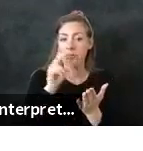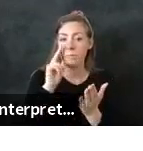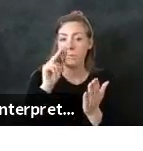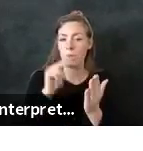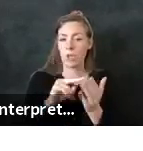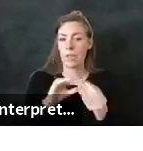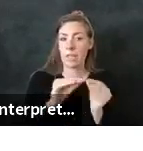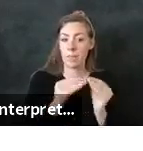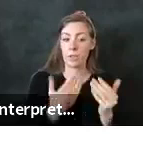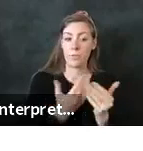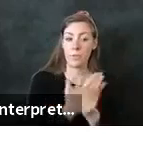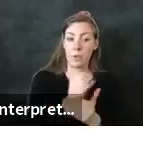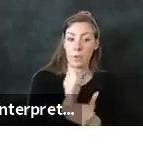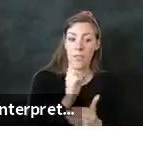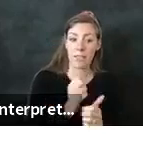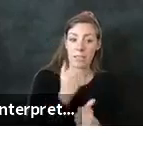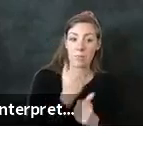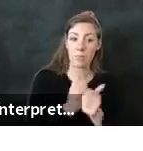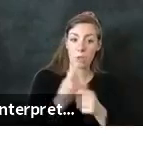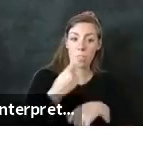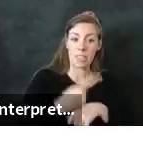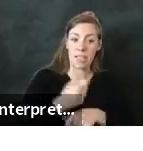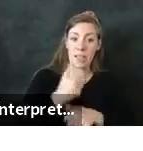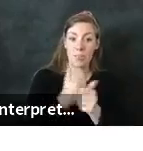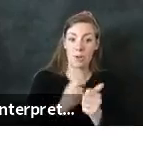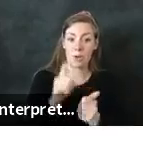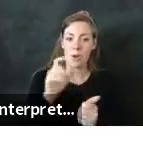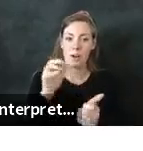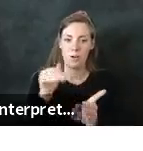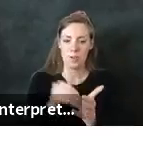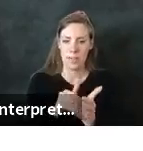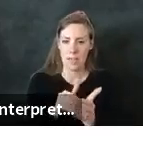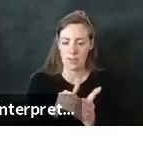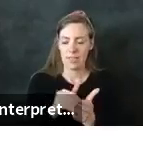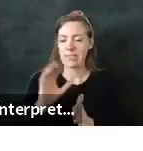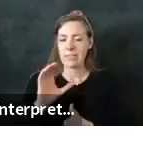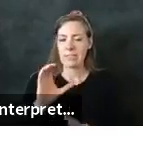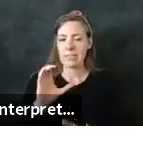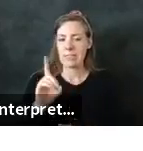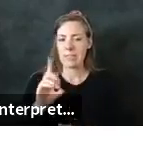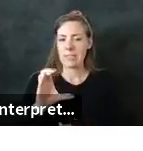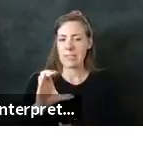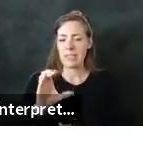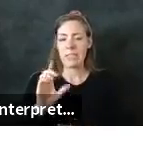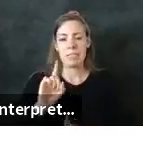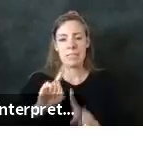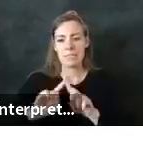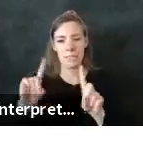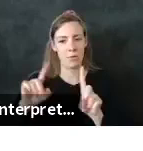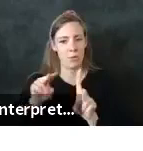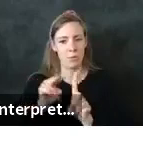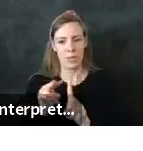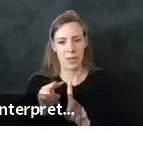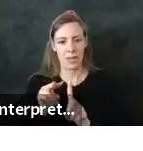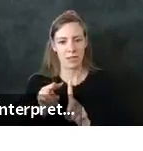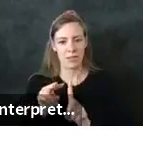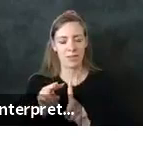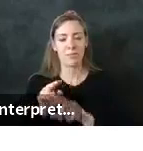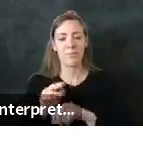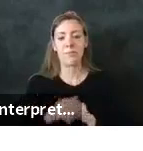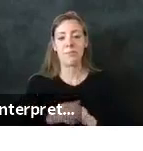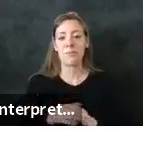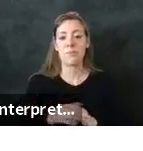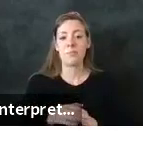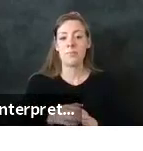new cases per day per 100,000. CDC looks at it a little differently. So they look at